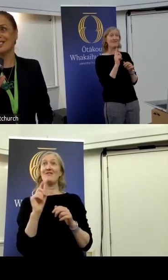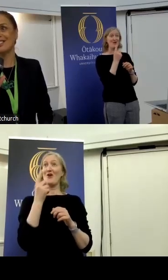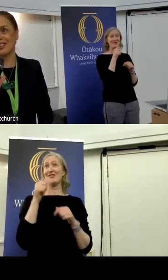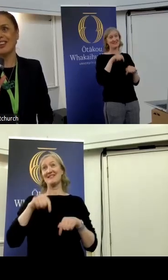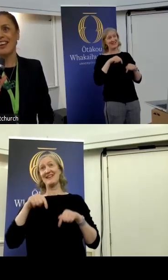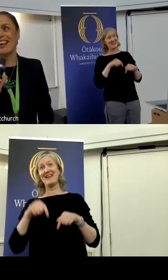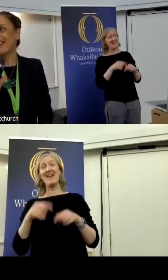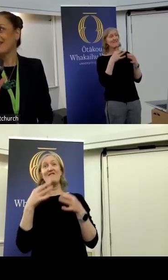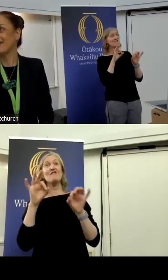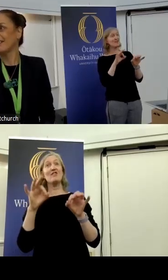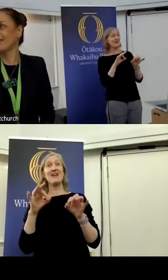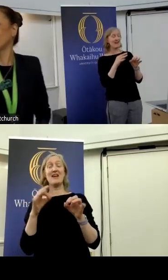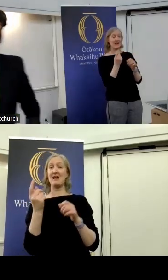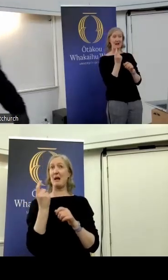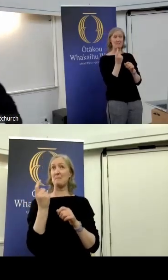coming next to you.